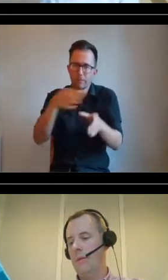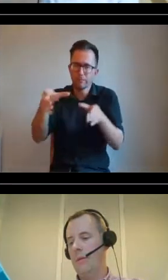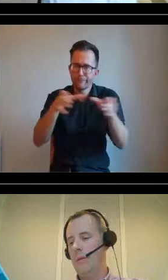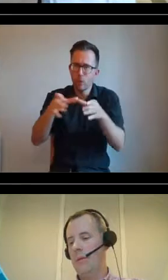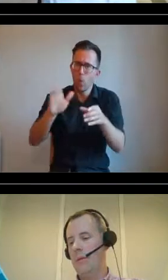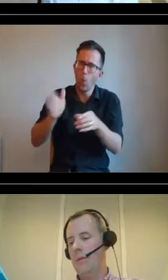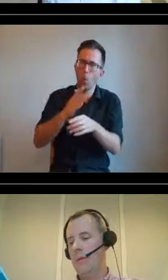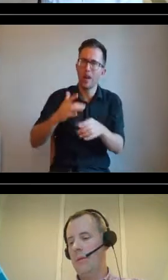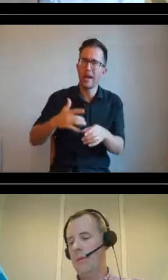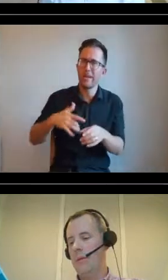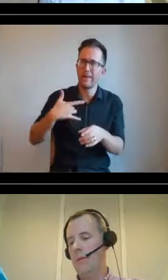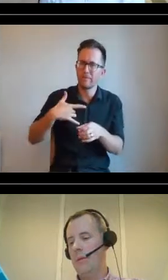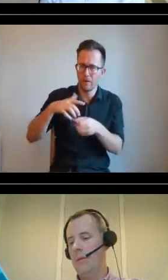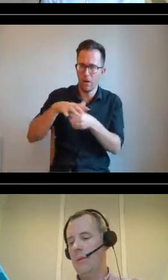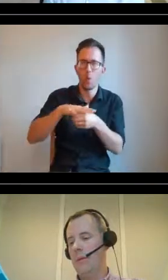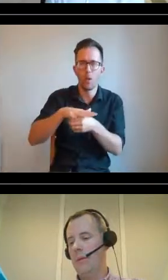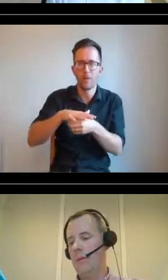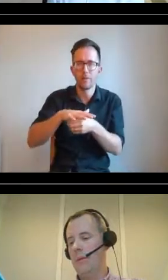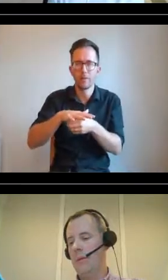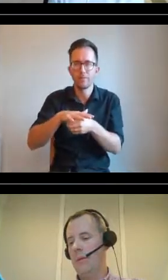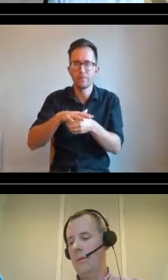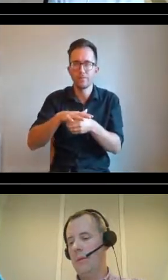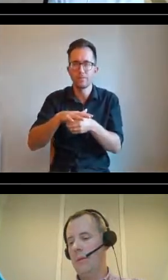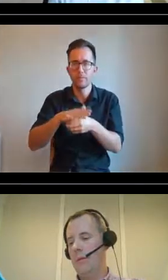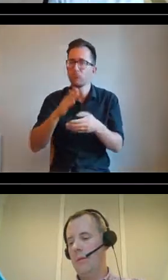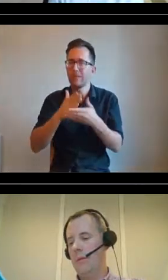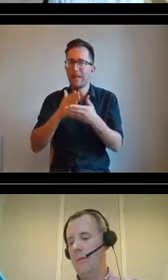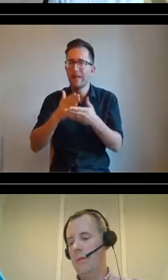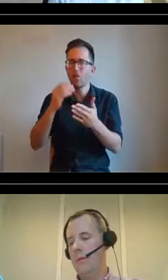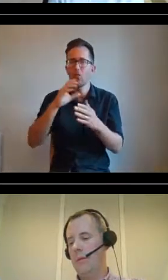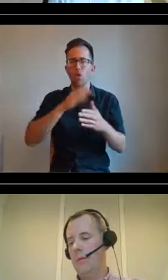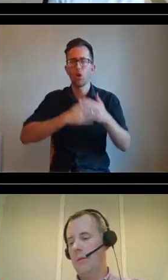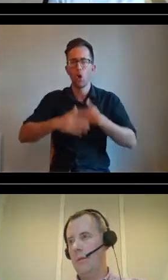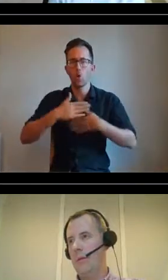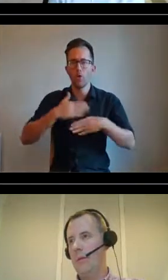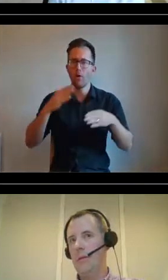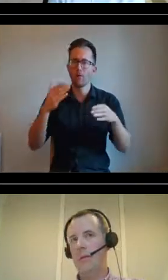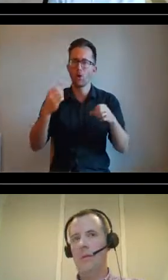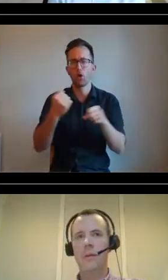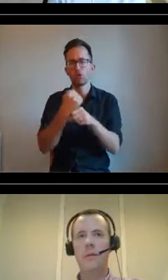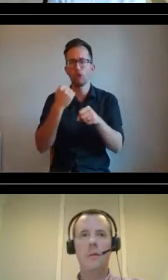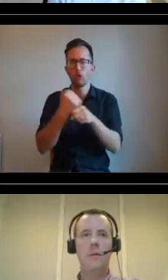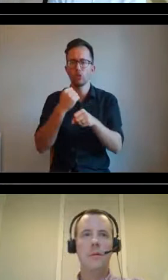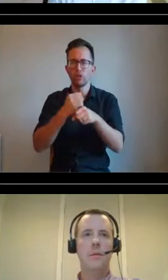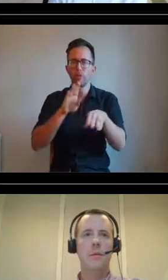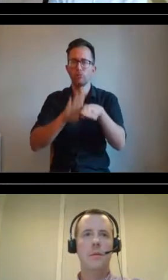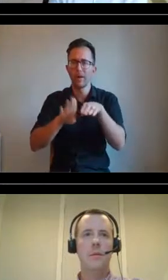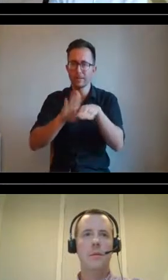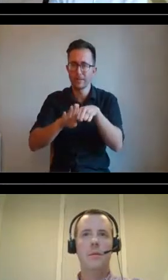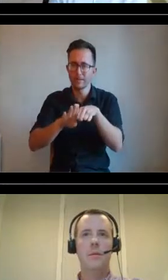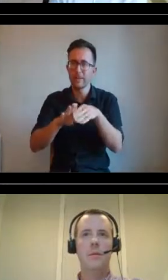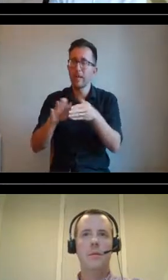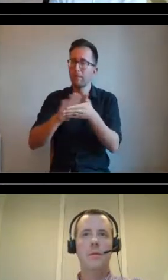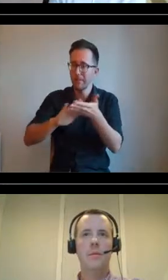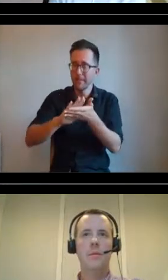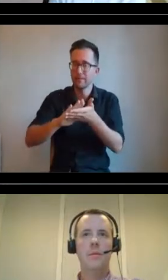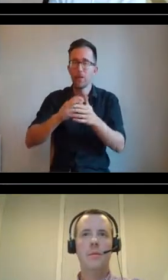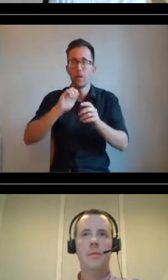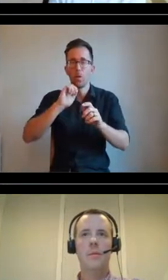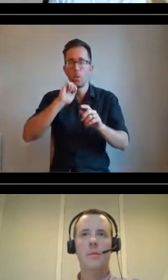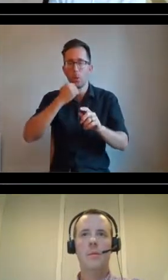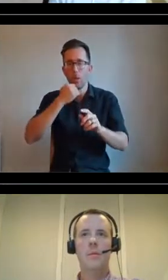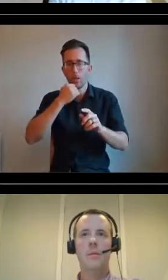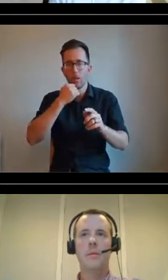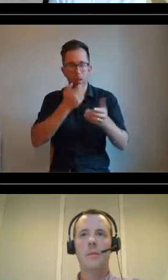will be included in the Code of Construction Practice. So we will consult locally with the authorities